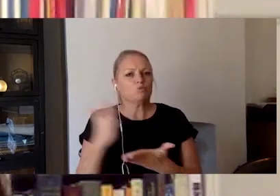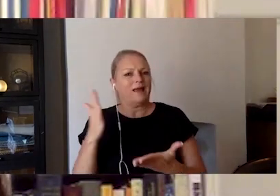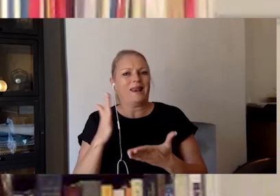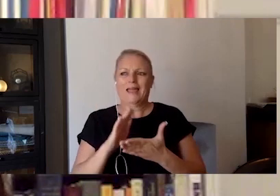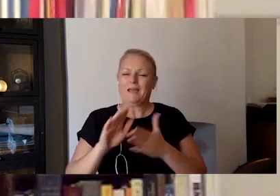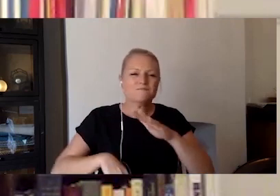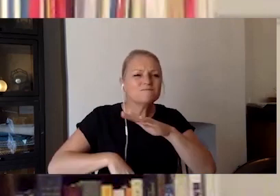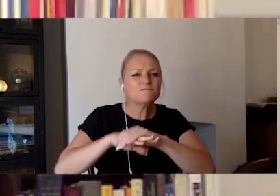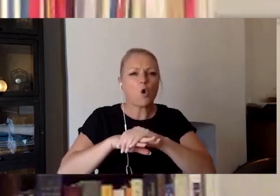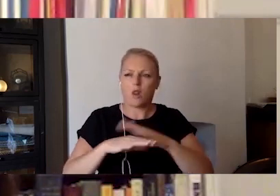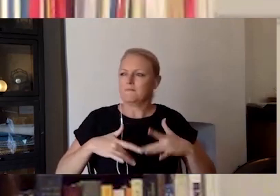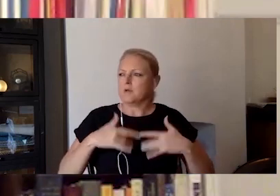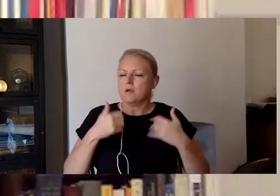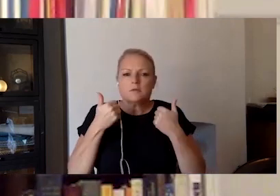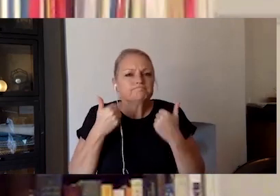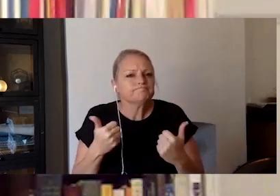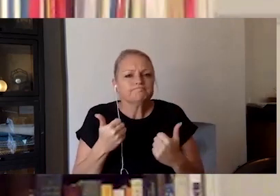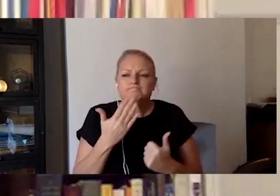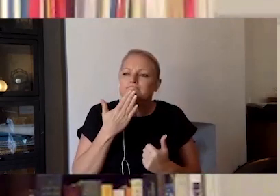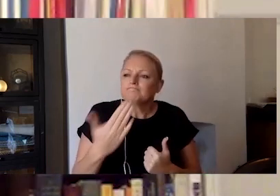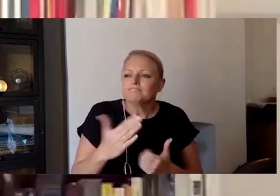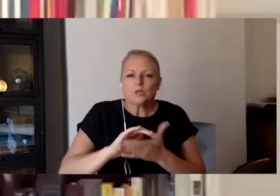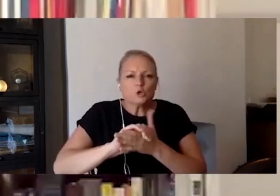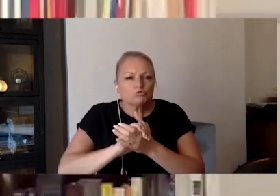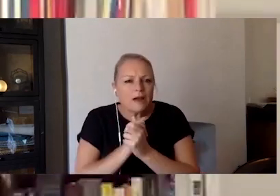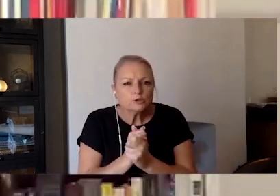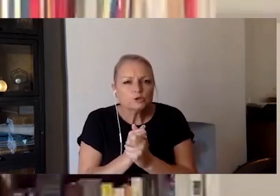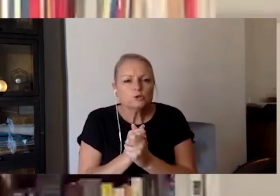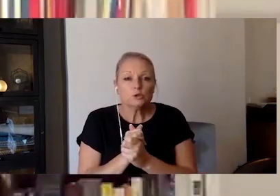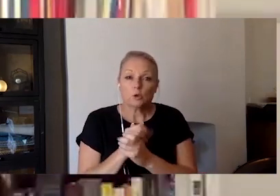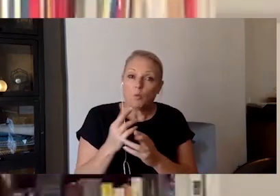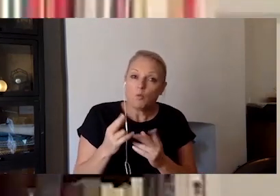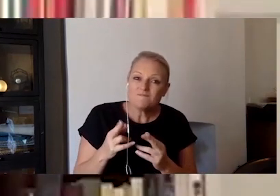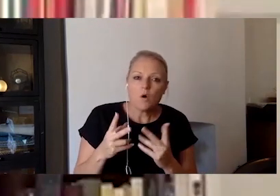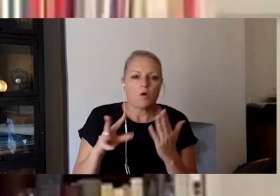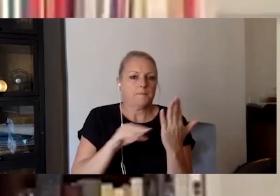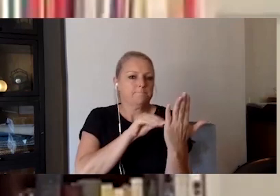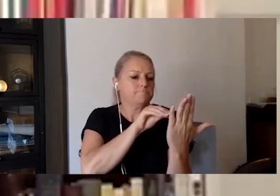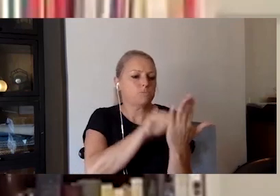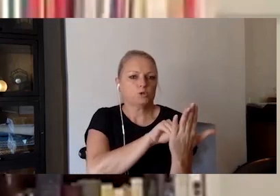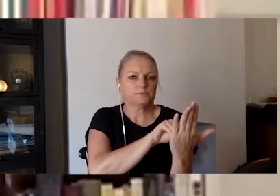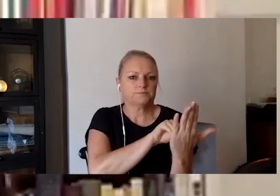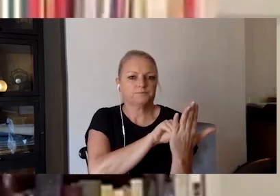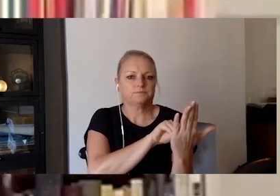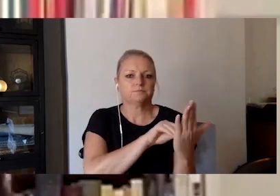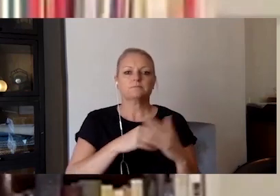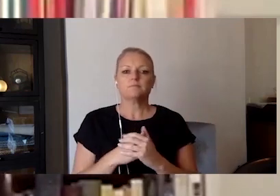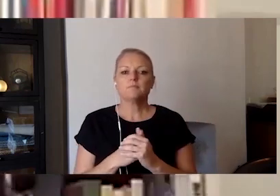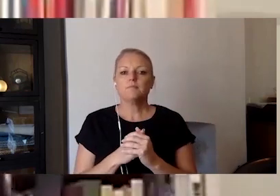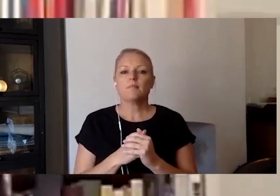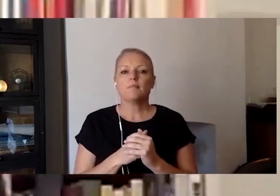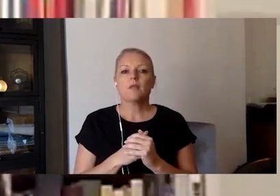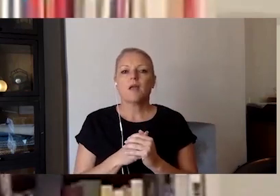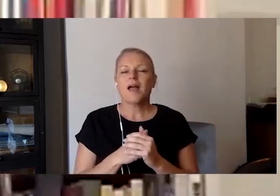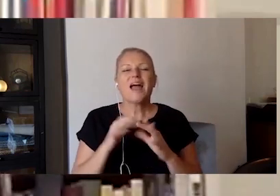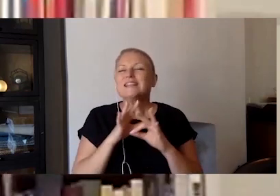grateful for and find gratitude in your world. So to physical habits, this habit is for the sake not only of your physical